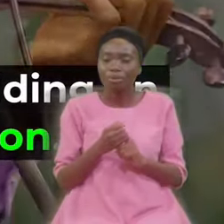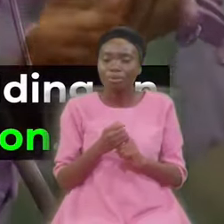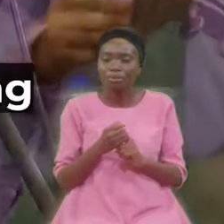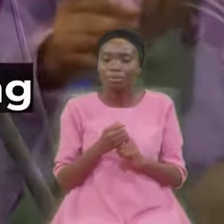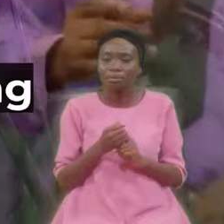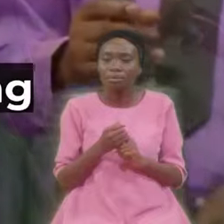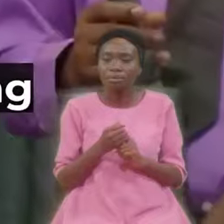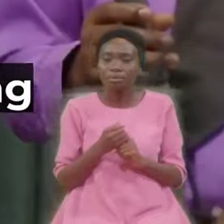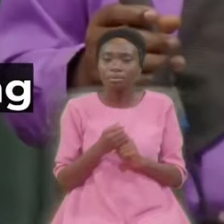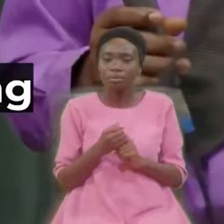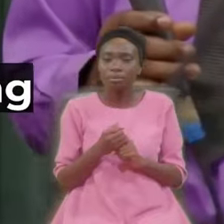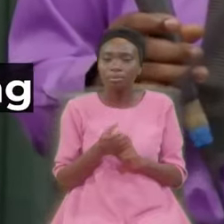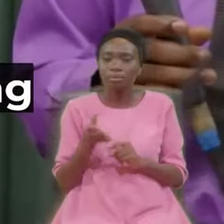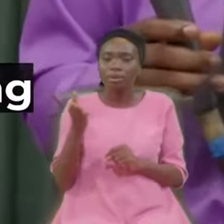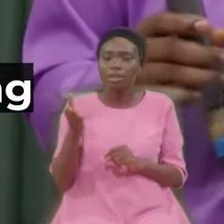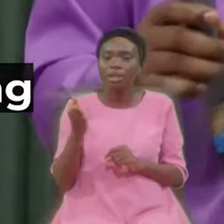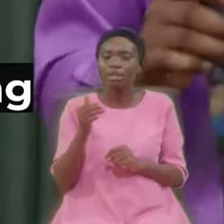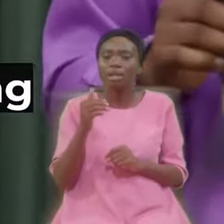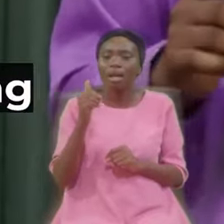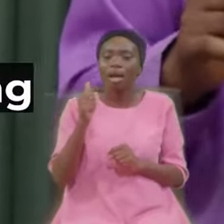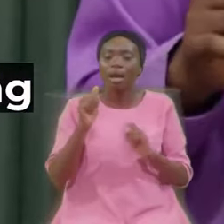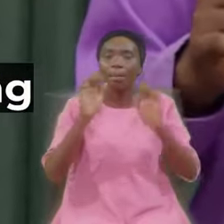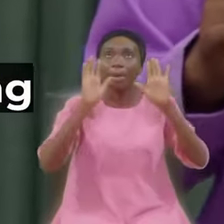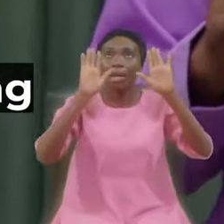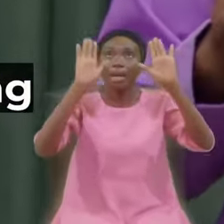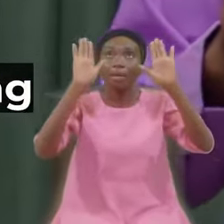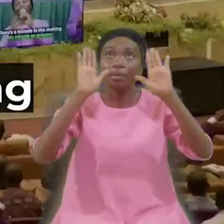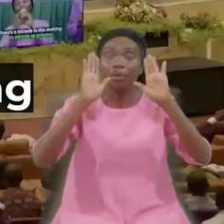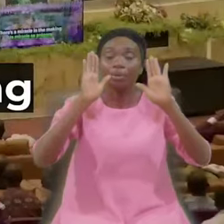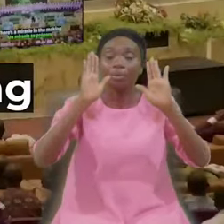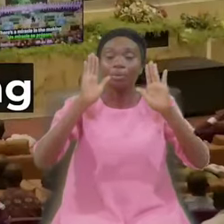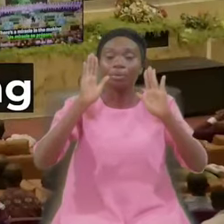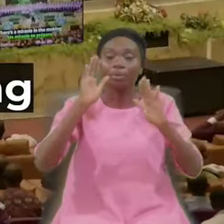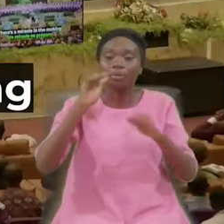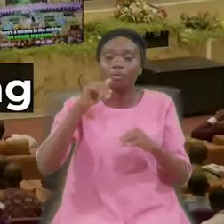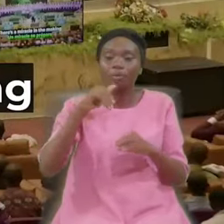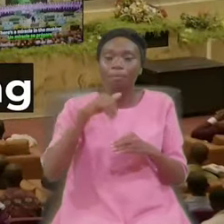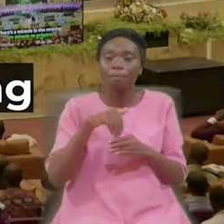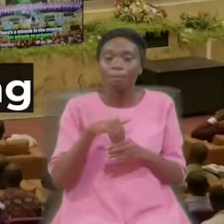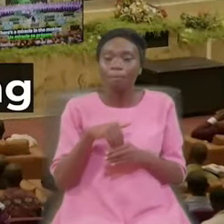on. Oh, there's a